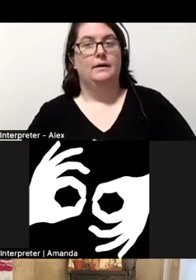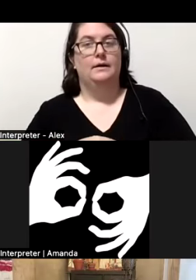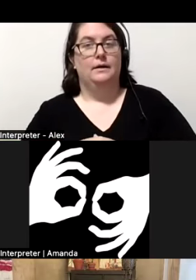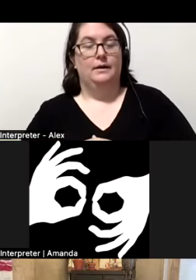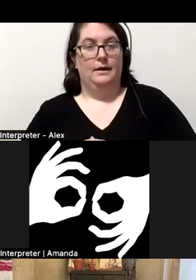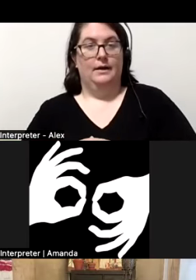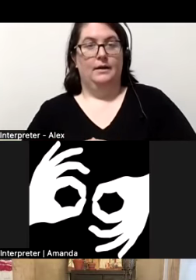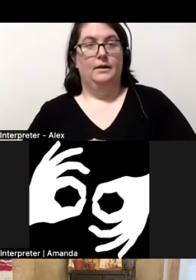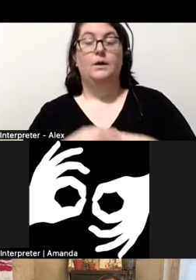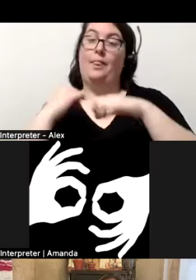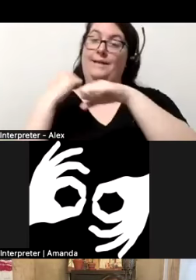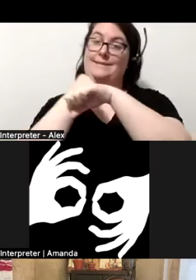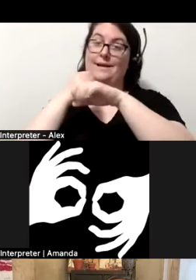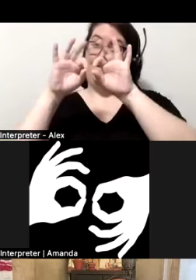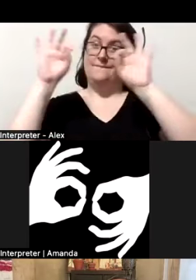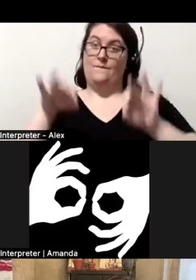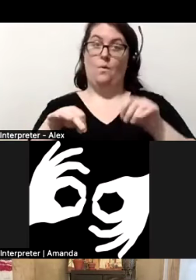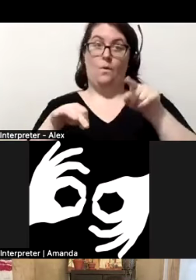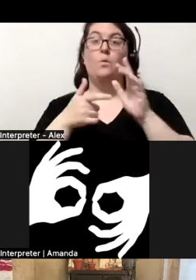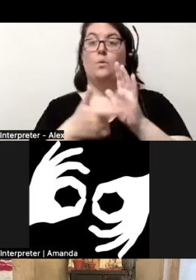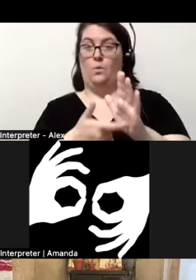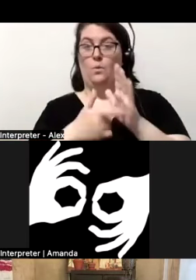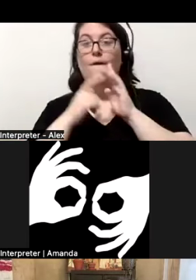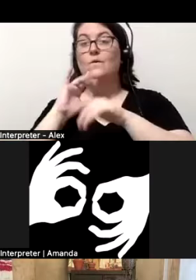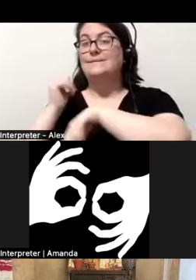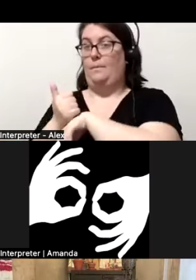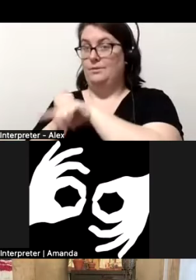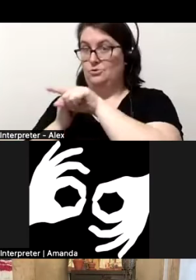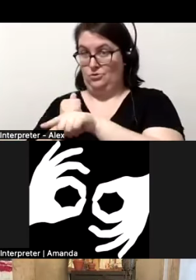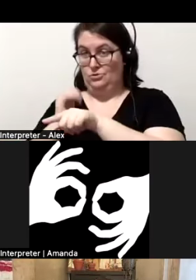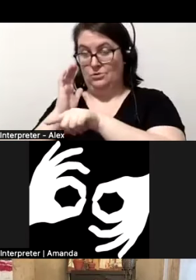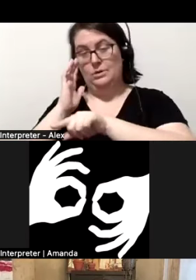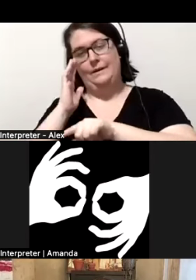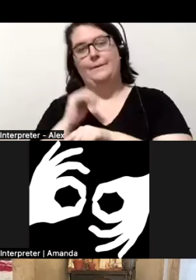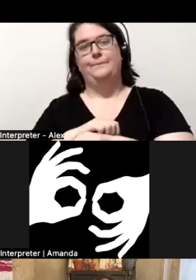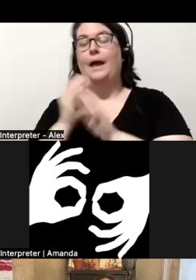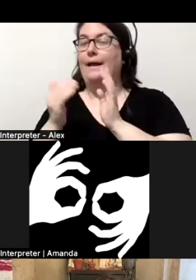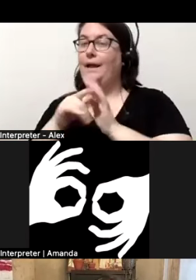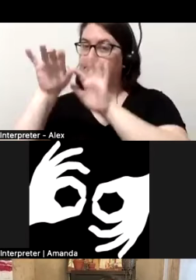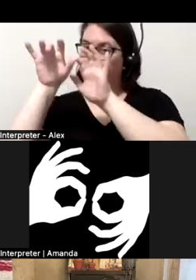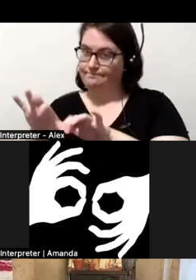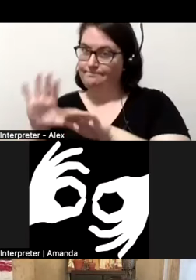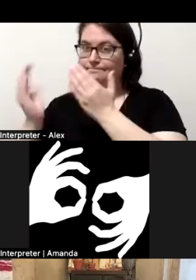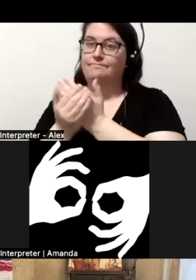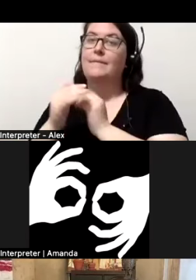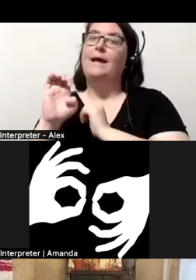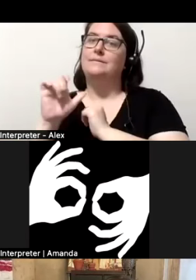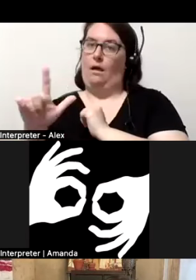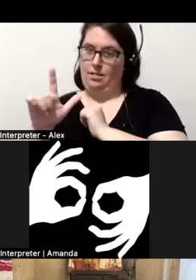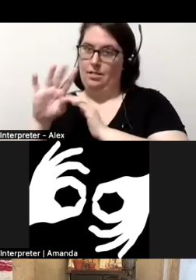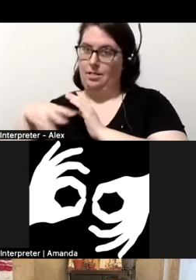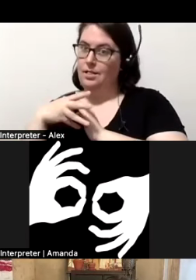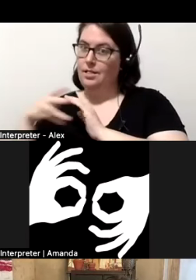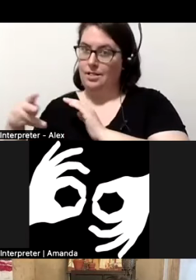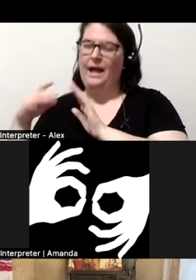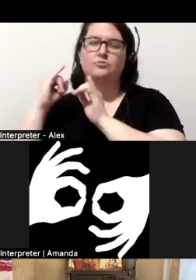The statistics form is required for established festivals. Again, you have to complete it and submit it as an Excel file, and there are